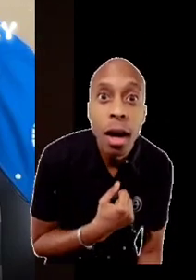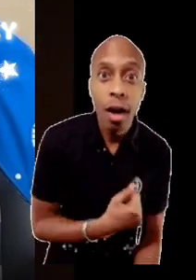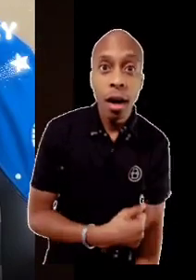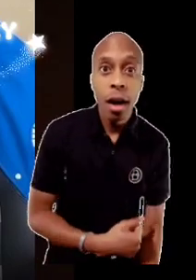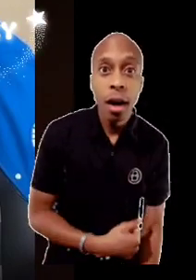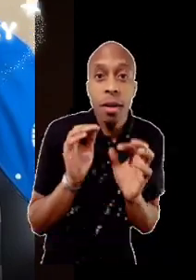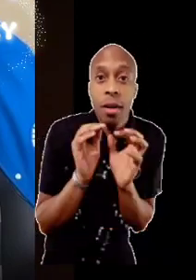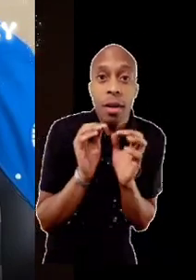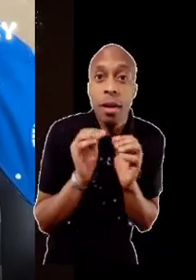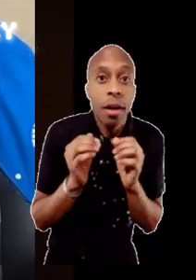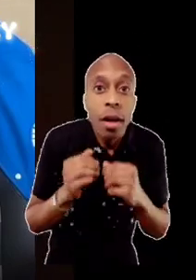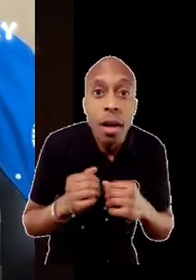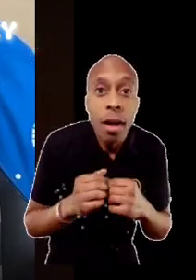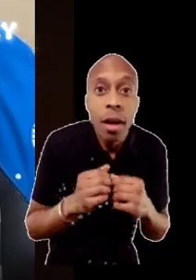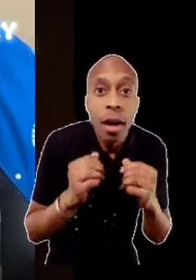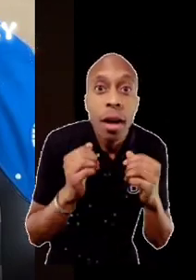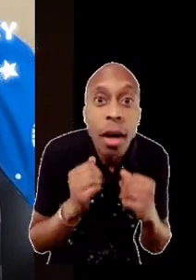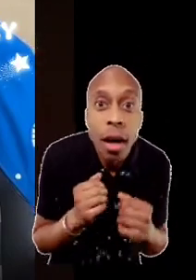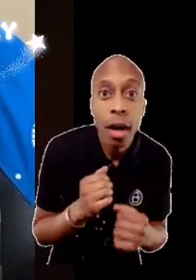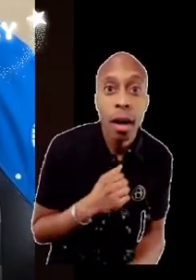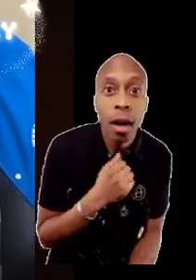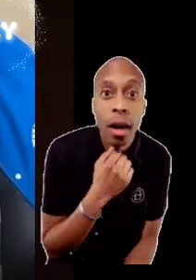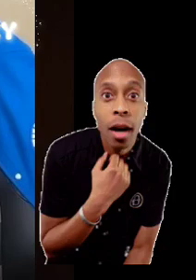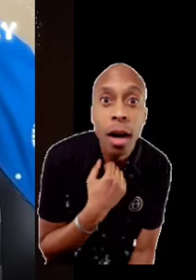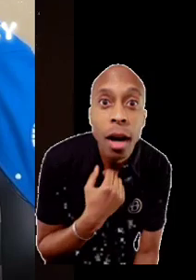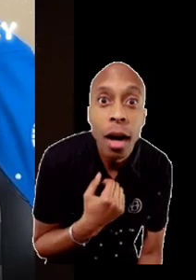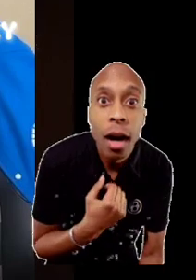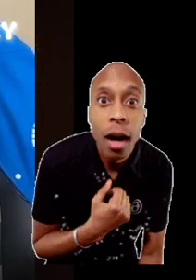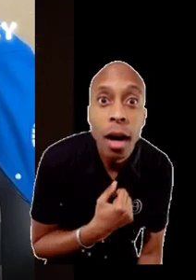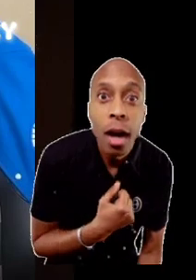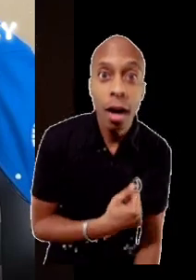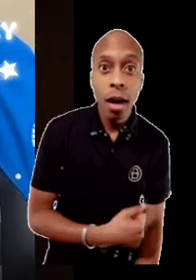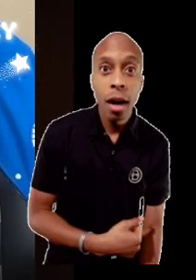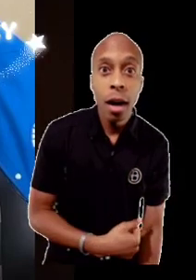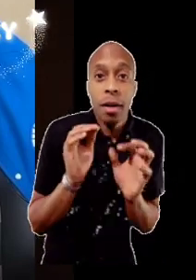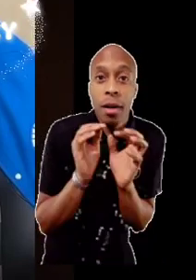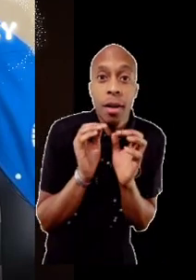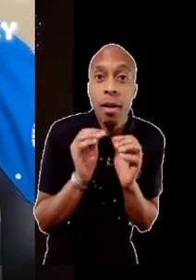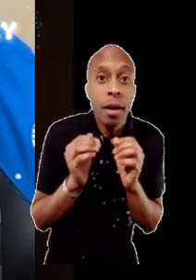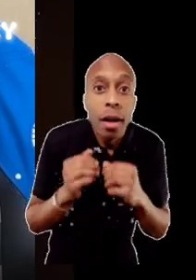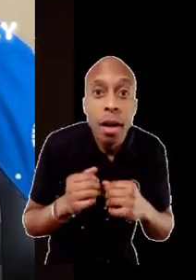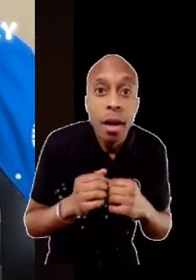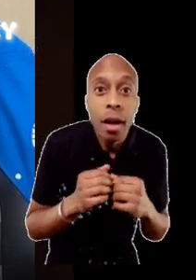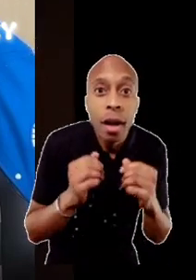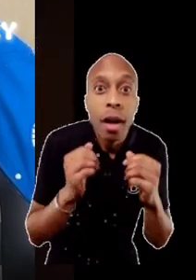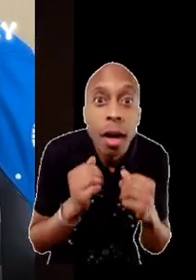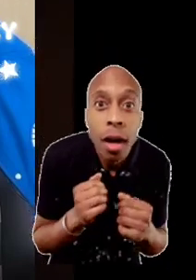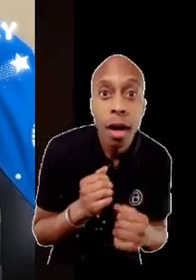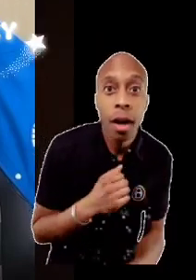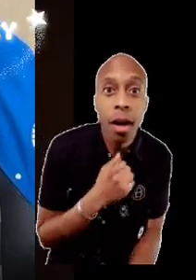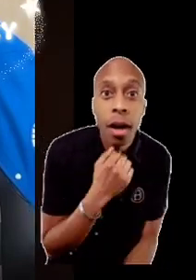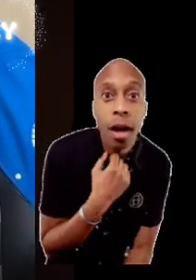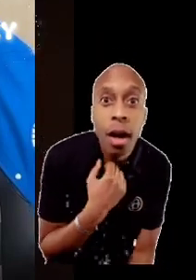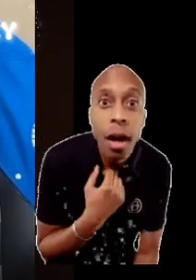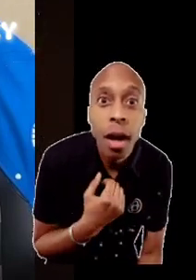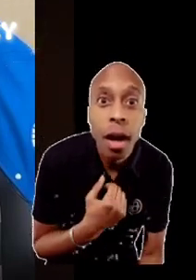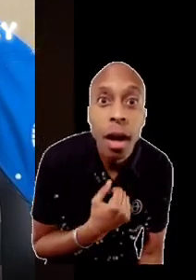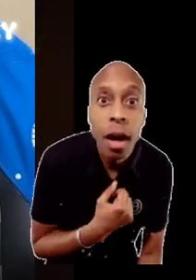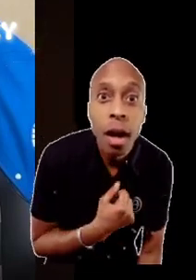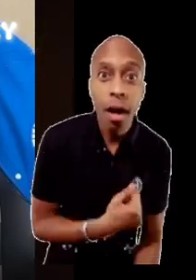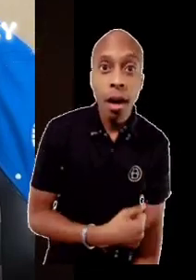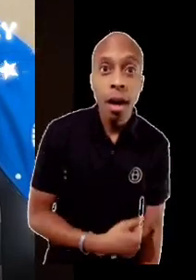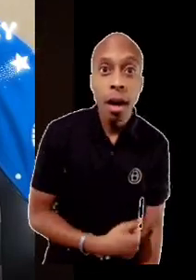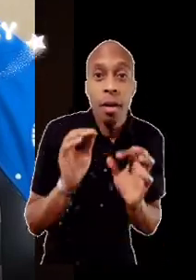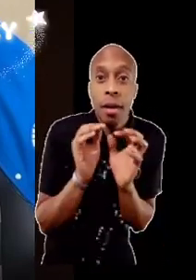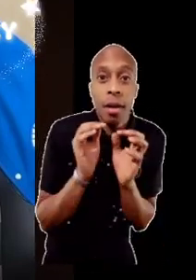to light. Remember, you know, people love people. I love you to death. I love you to death. I love my people them to